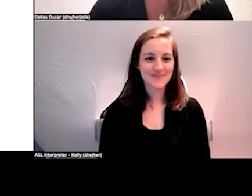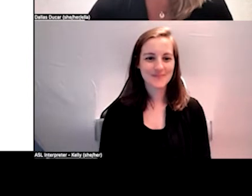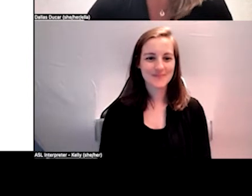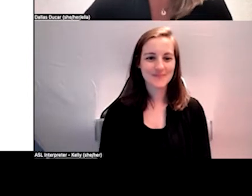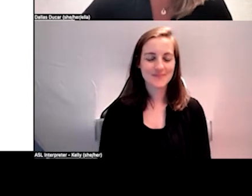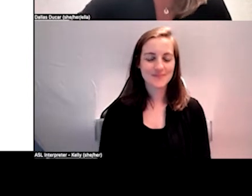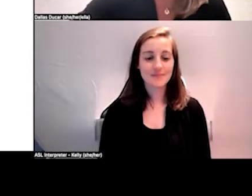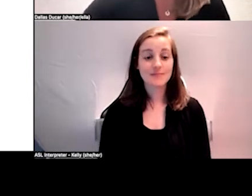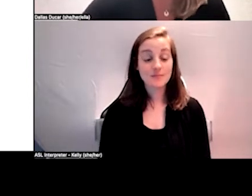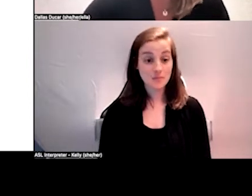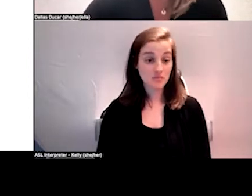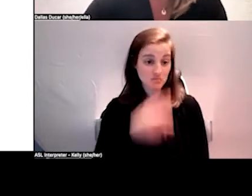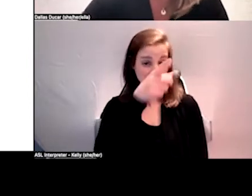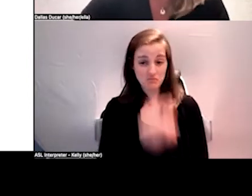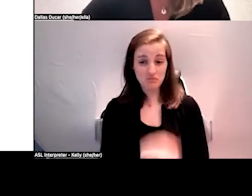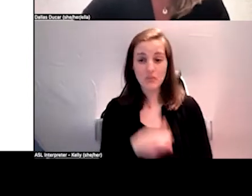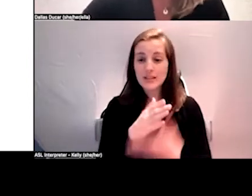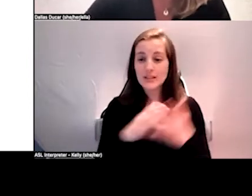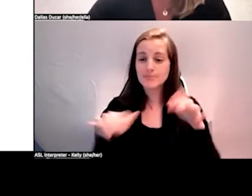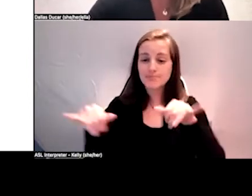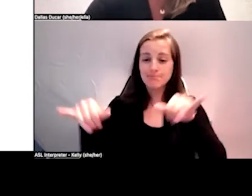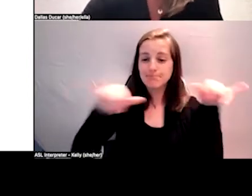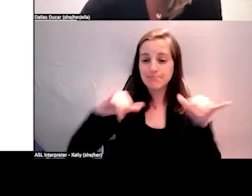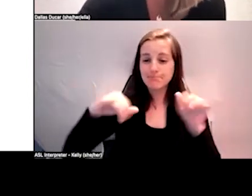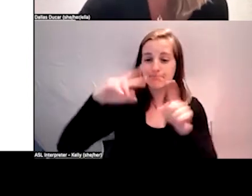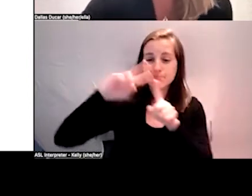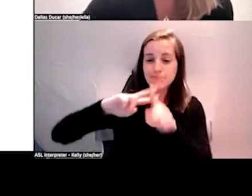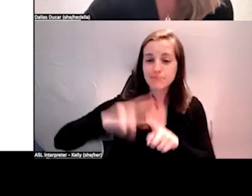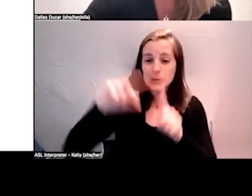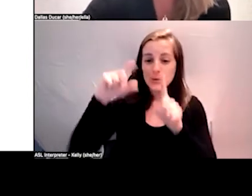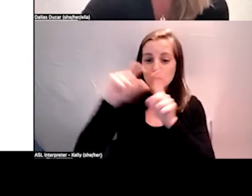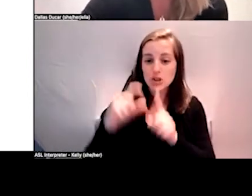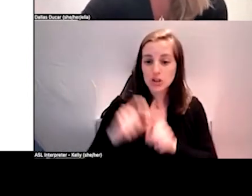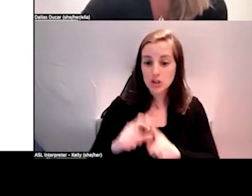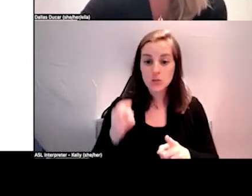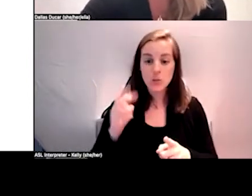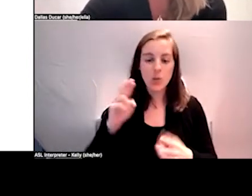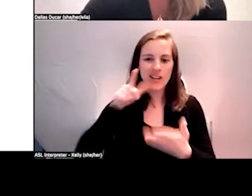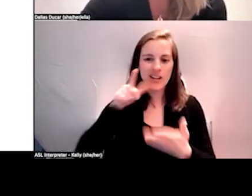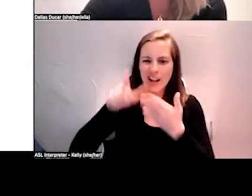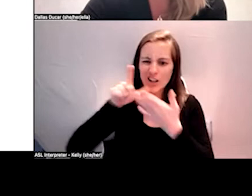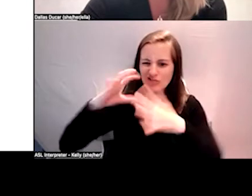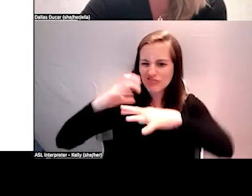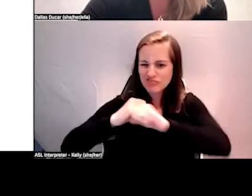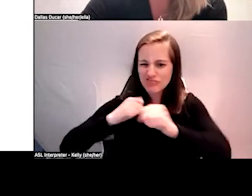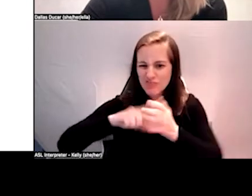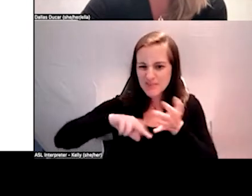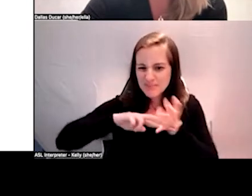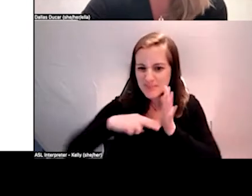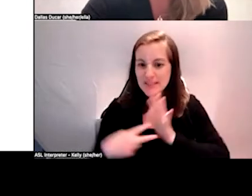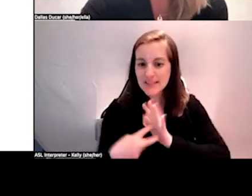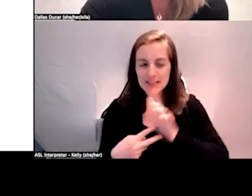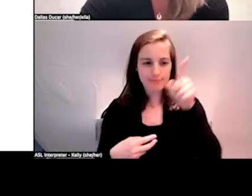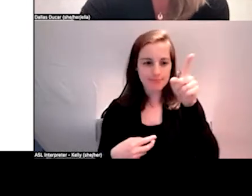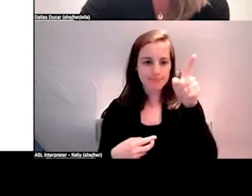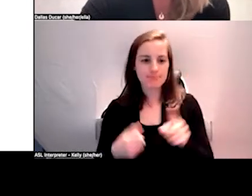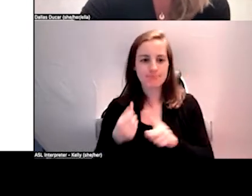So some kind of common vocabulary or abbreviations that you might hear in this talk,